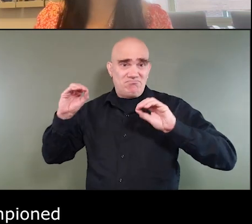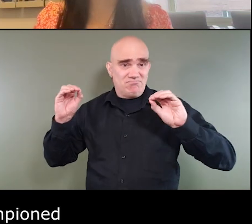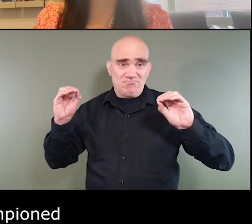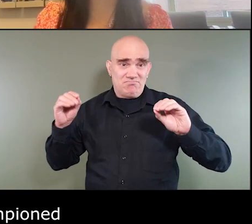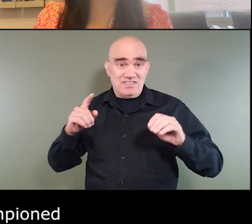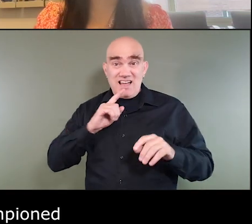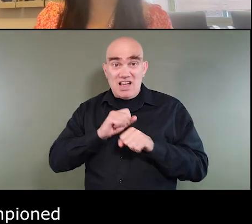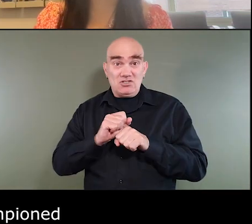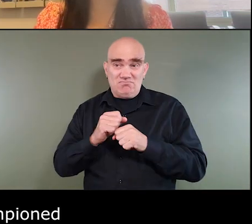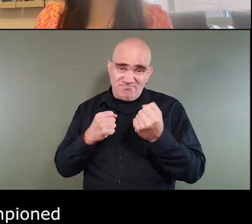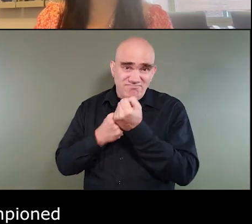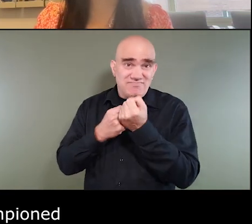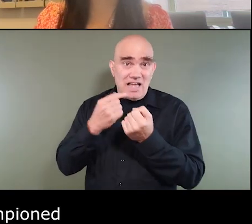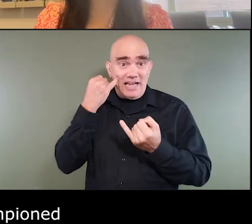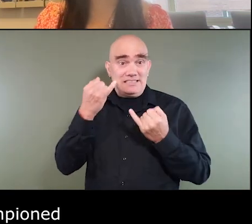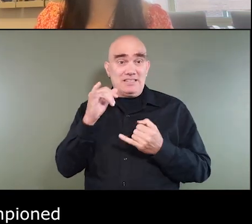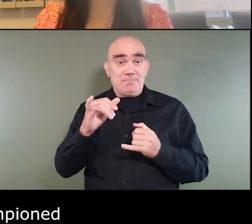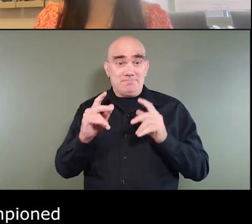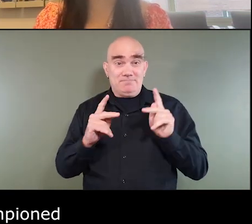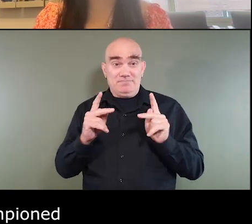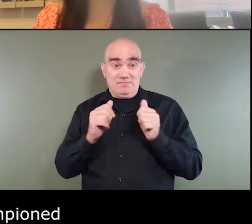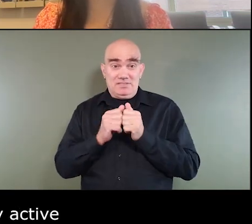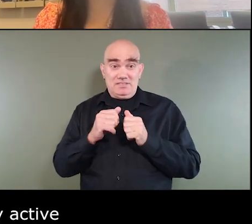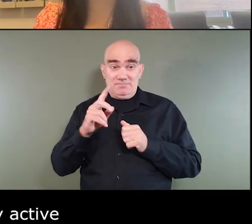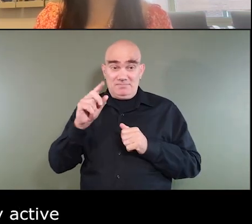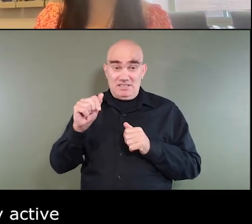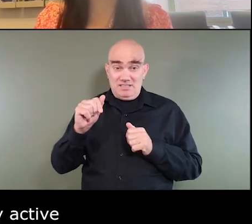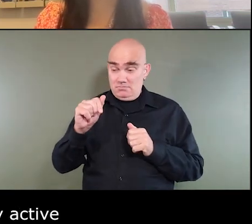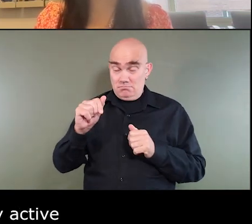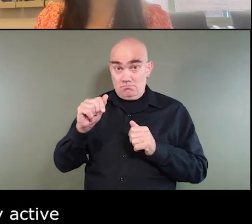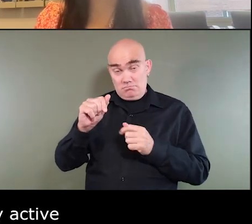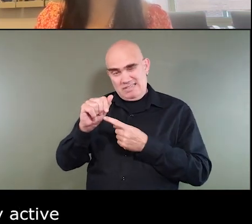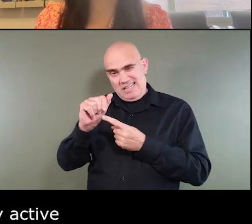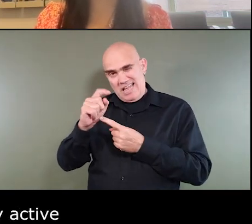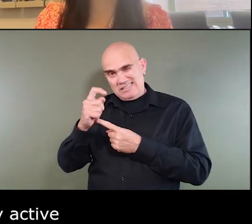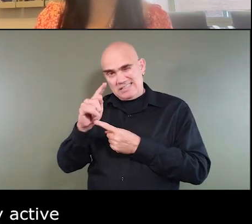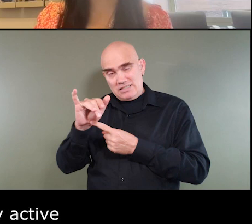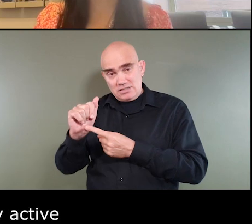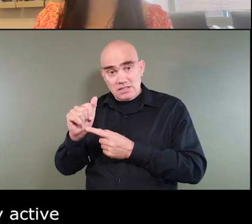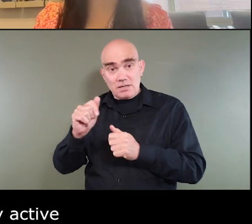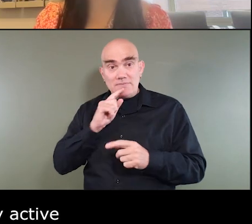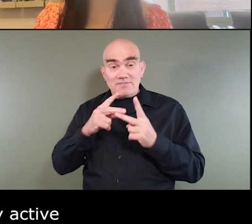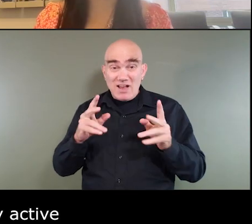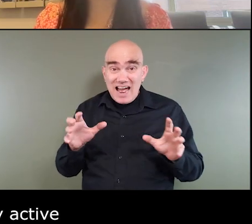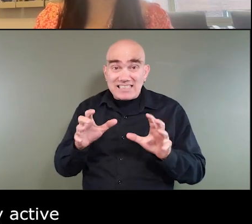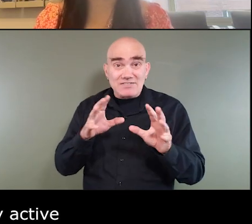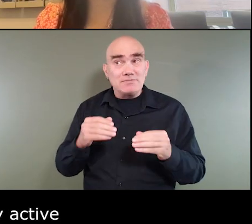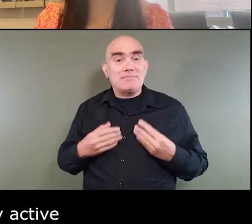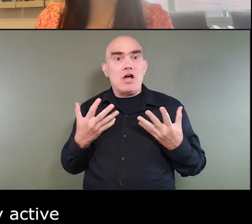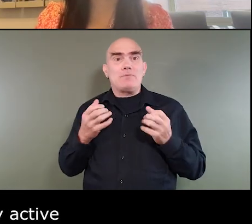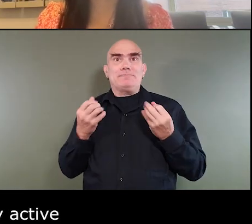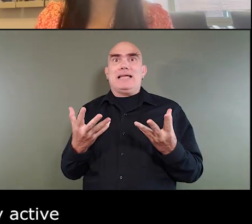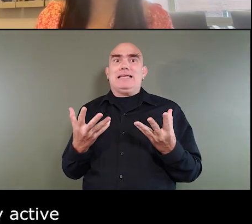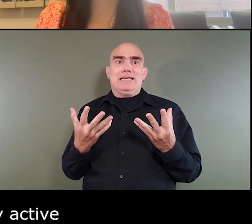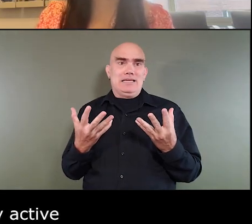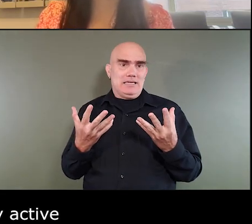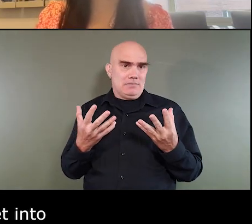actually championed the idea that folks with ataxia can be very active, and has